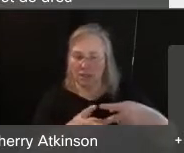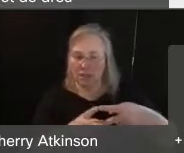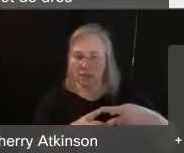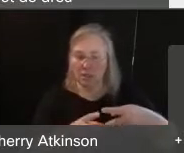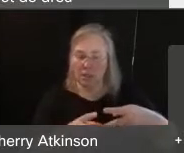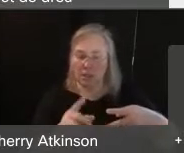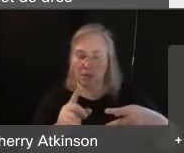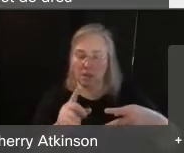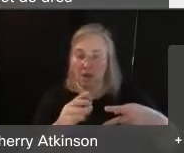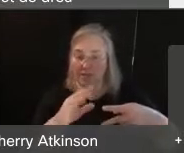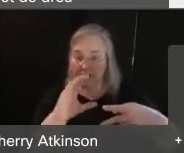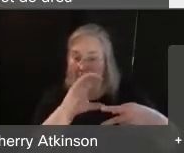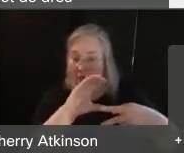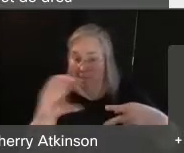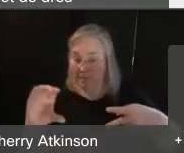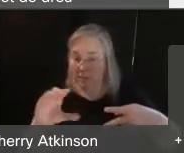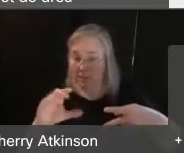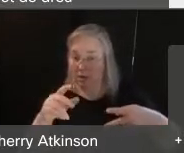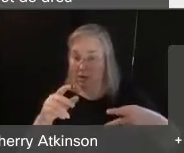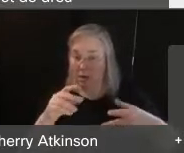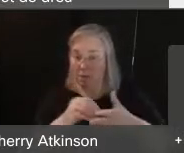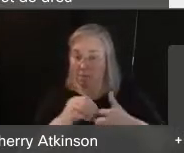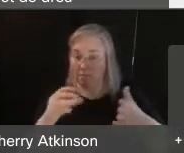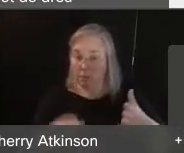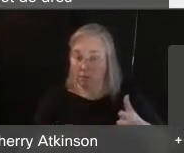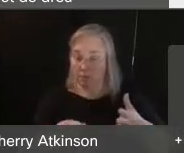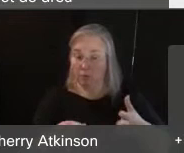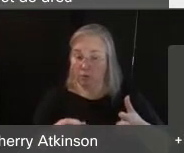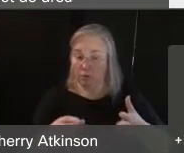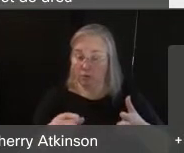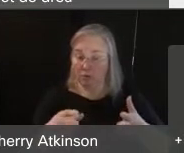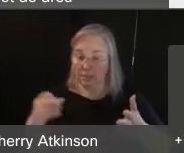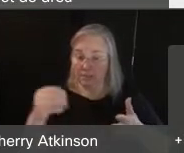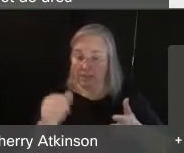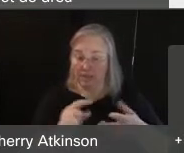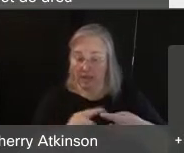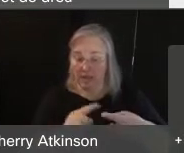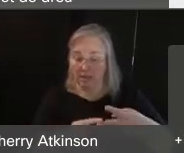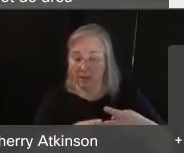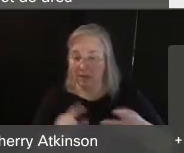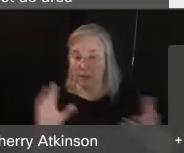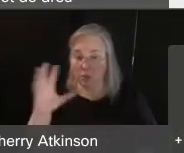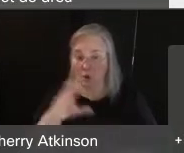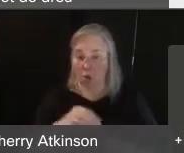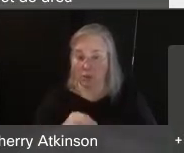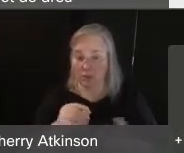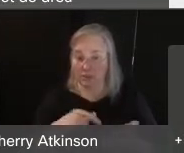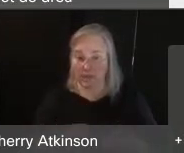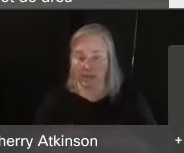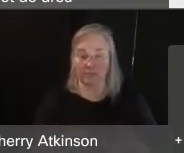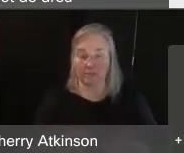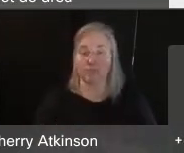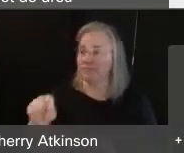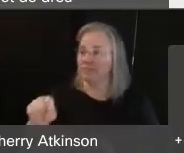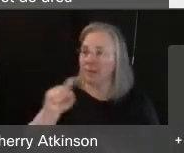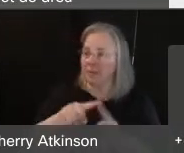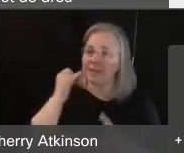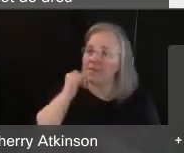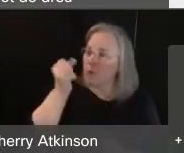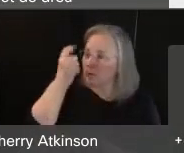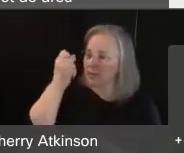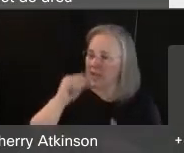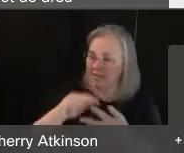The one at the bottom is total spending, right? Yeah, except if you don't understand that it's federal,